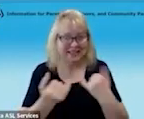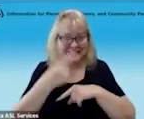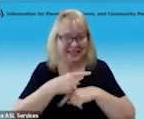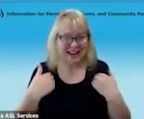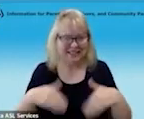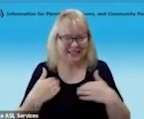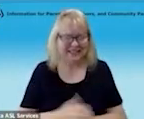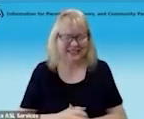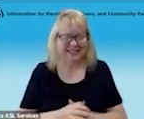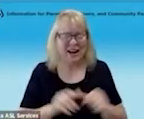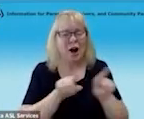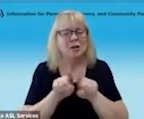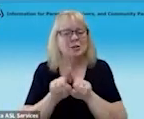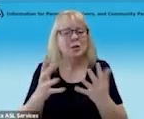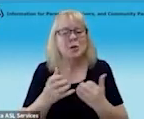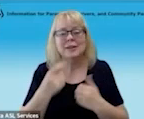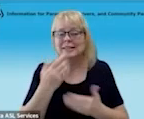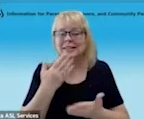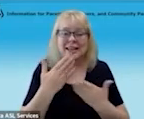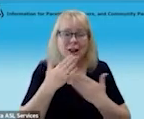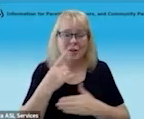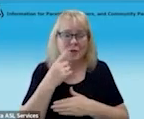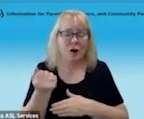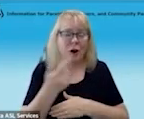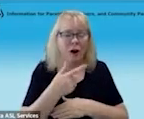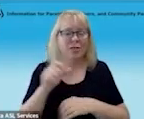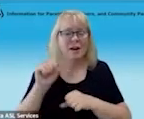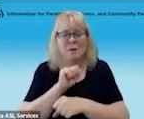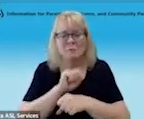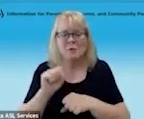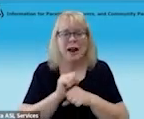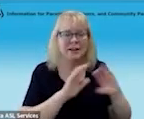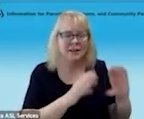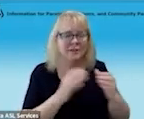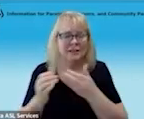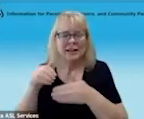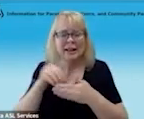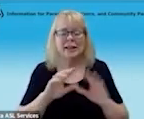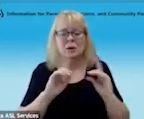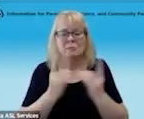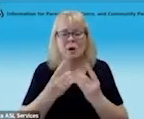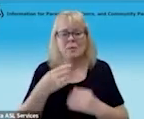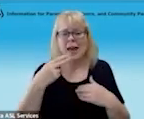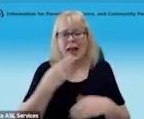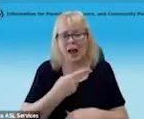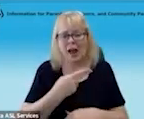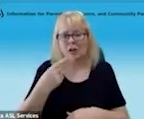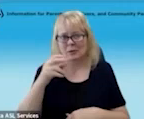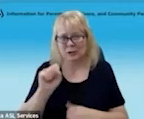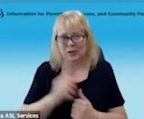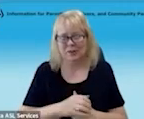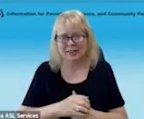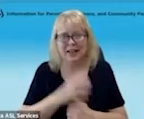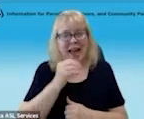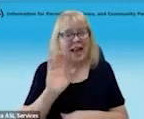Department of Health and Human Services and their community partners who joined us today.